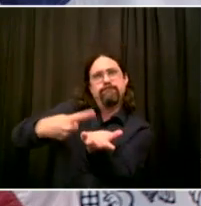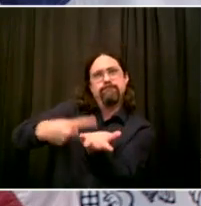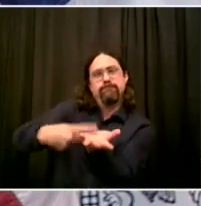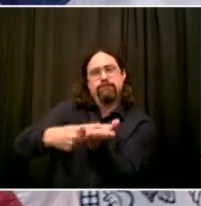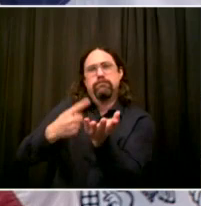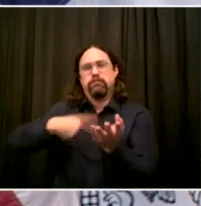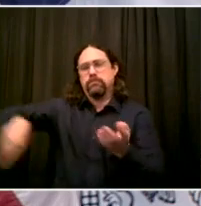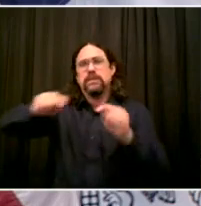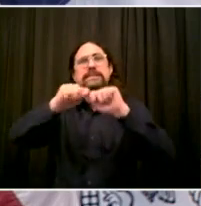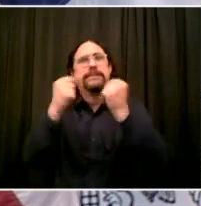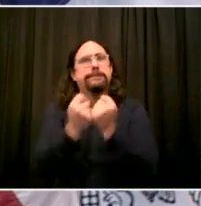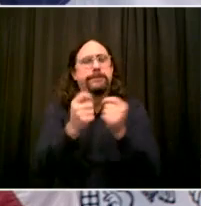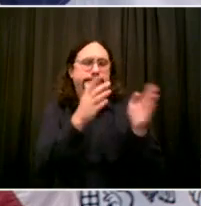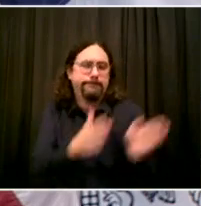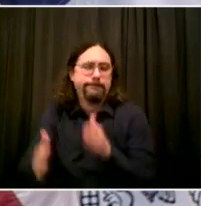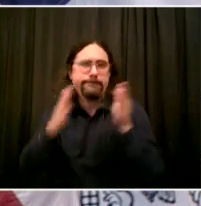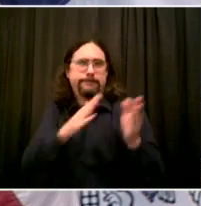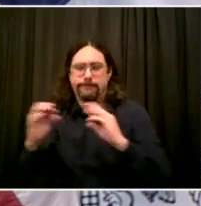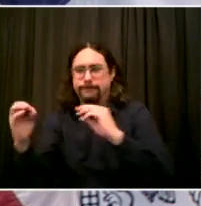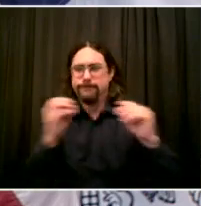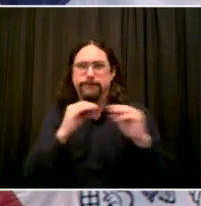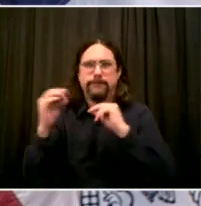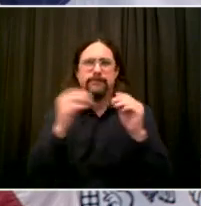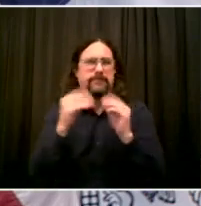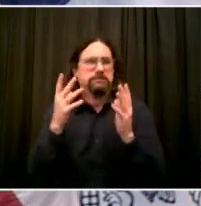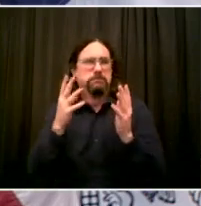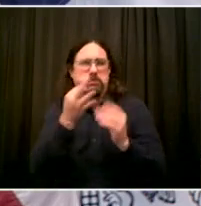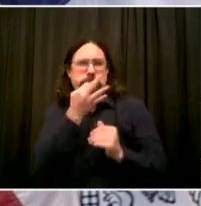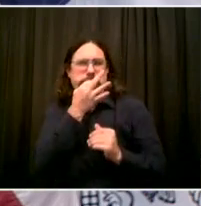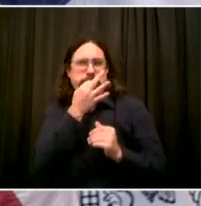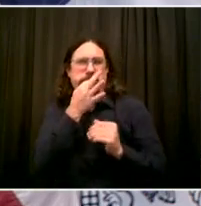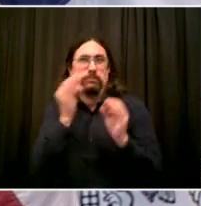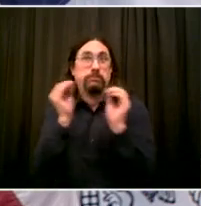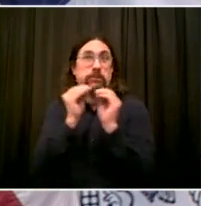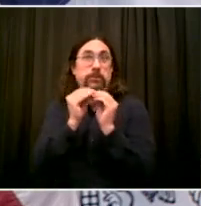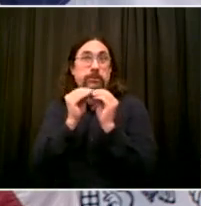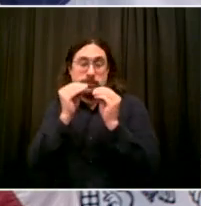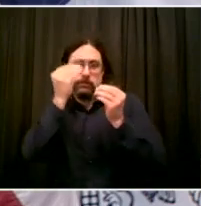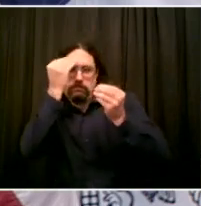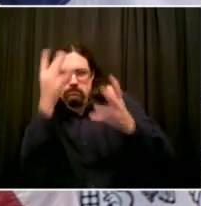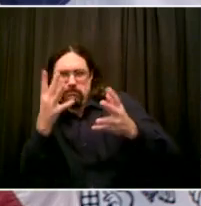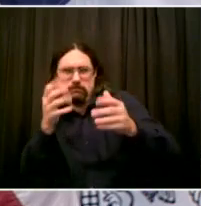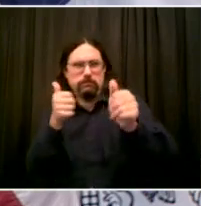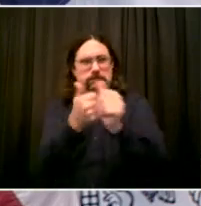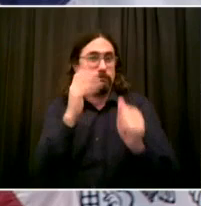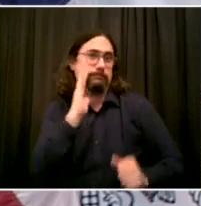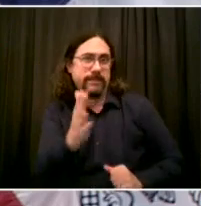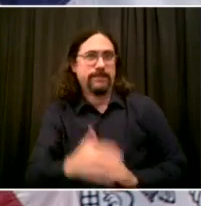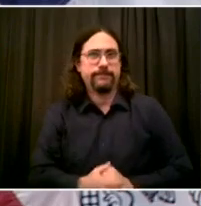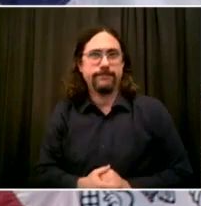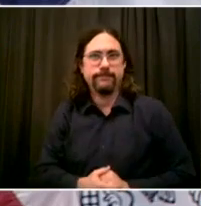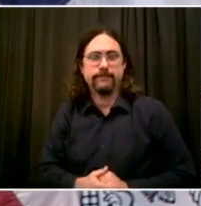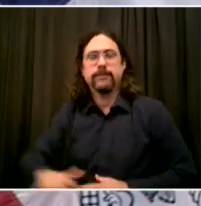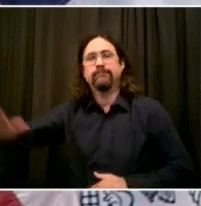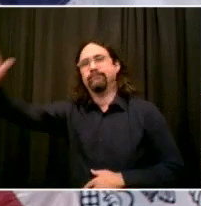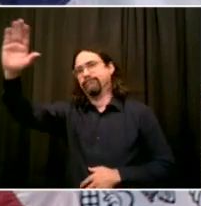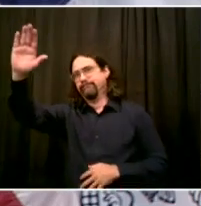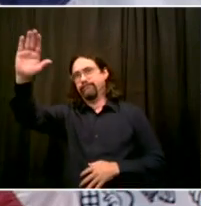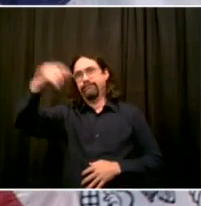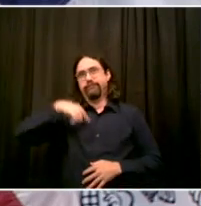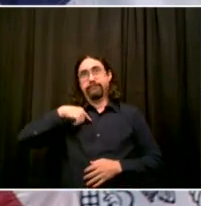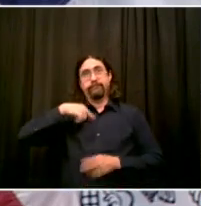on the Brooklyn Bridge yesterday? Specifically, what it appears from the video is that protesters